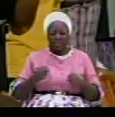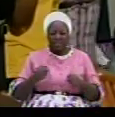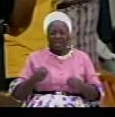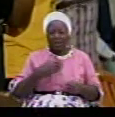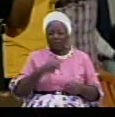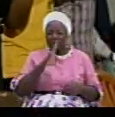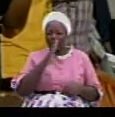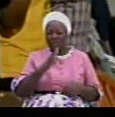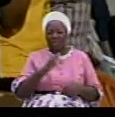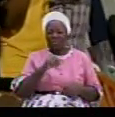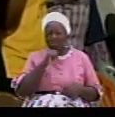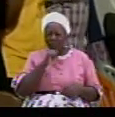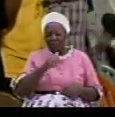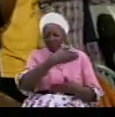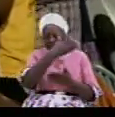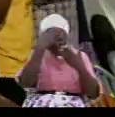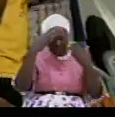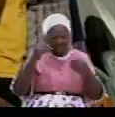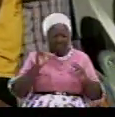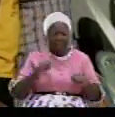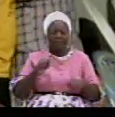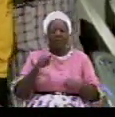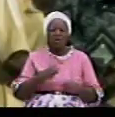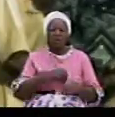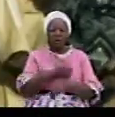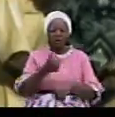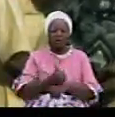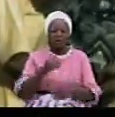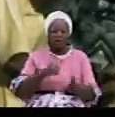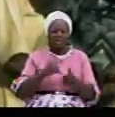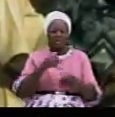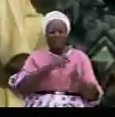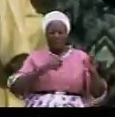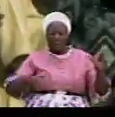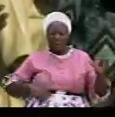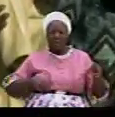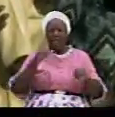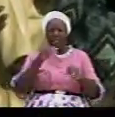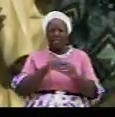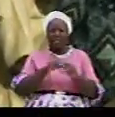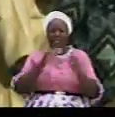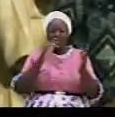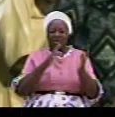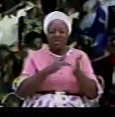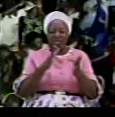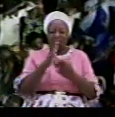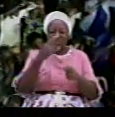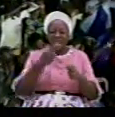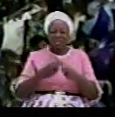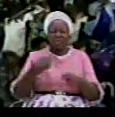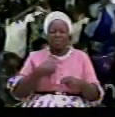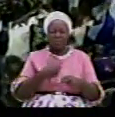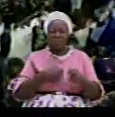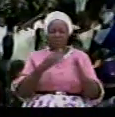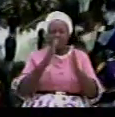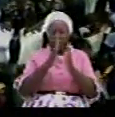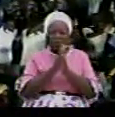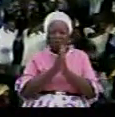unforgettable. Confirm it, Lord. In Jesus' name we pray.